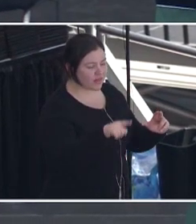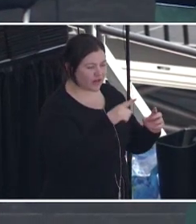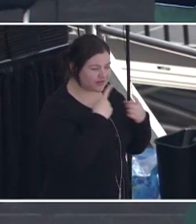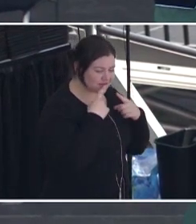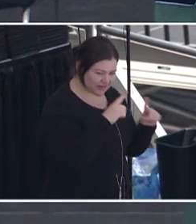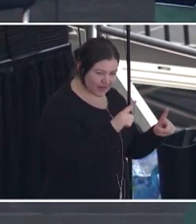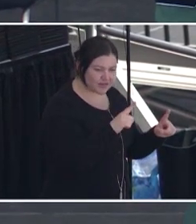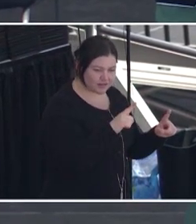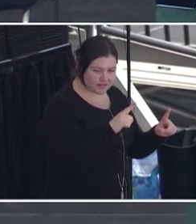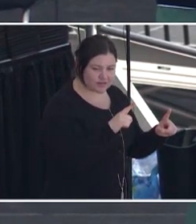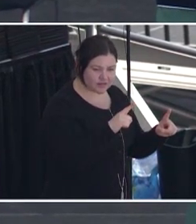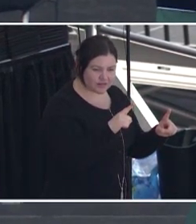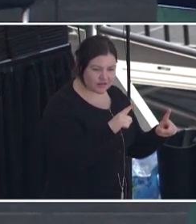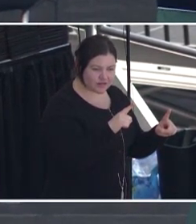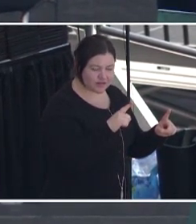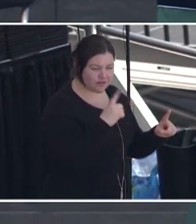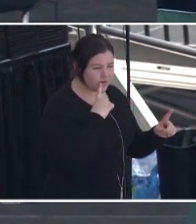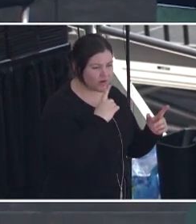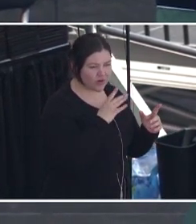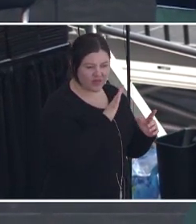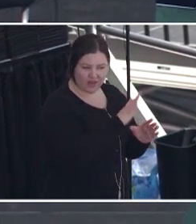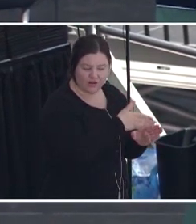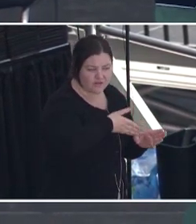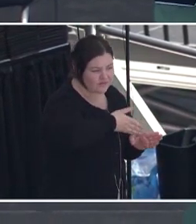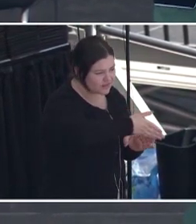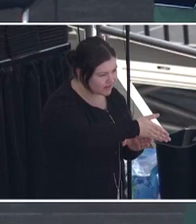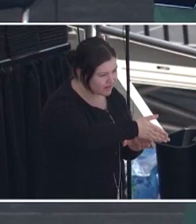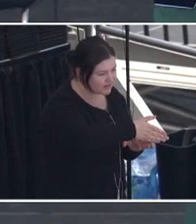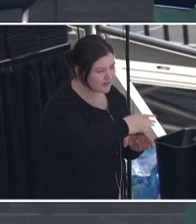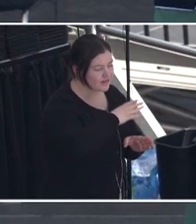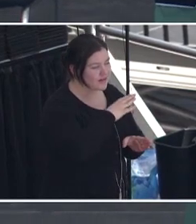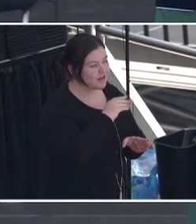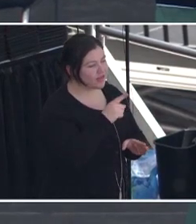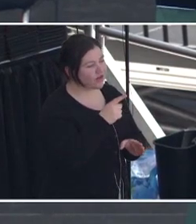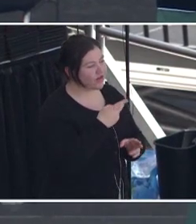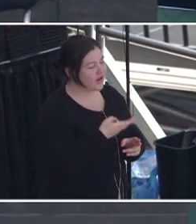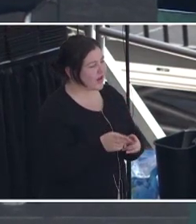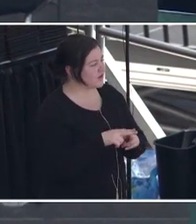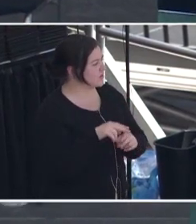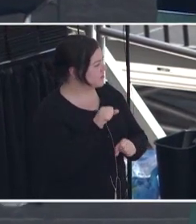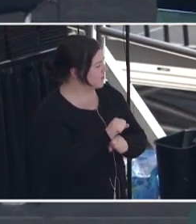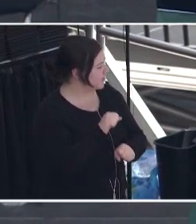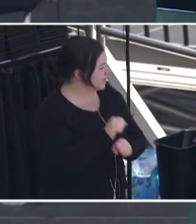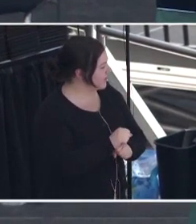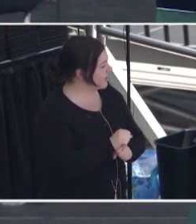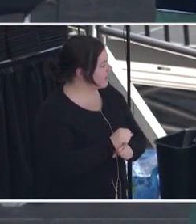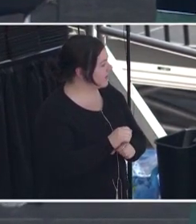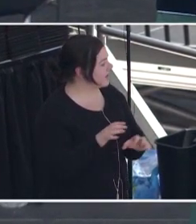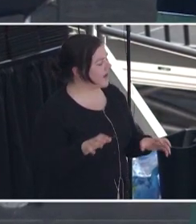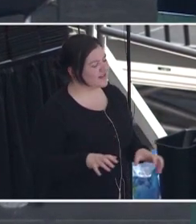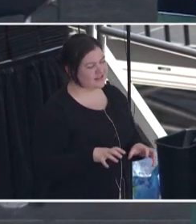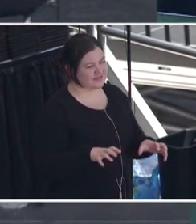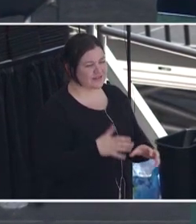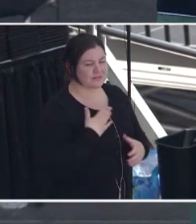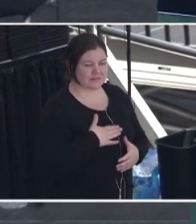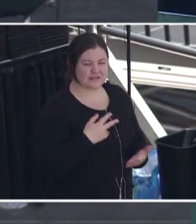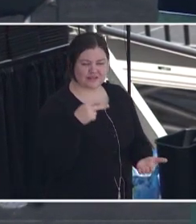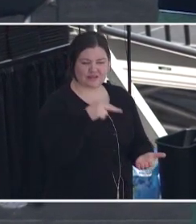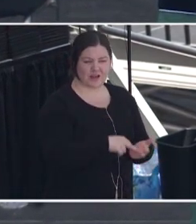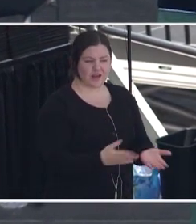divisional curricular and special achievement awards. Please rise at this time.